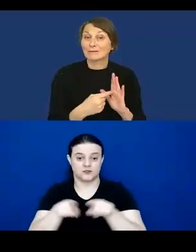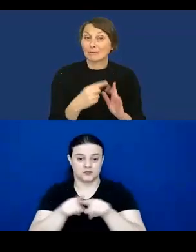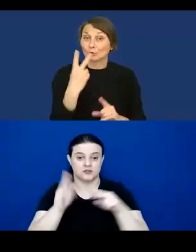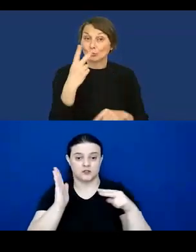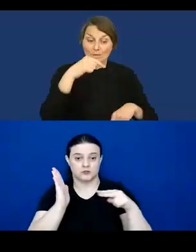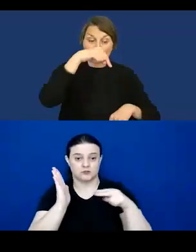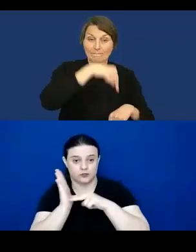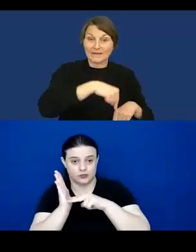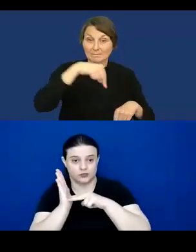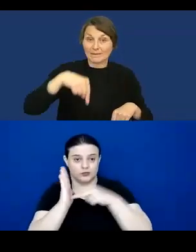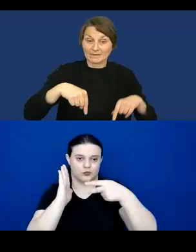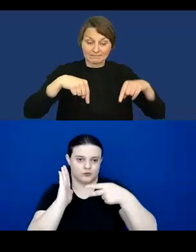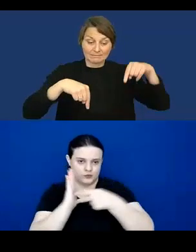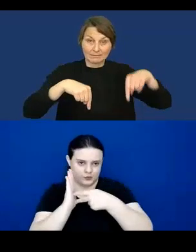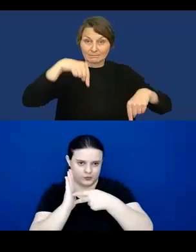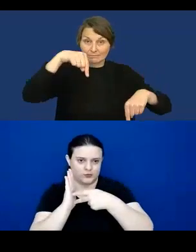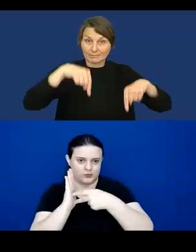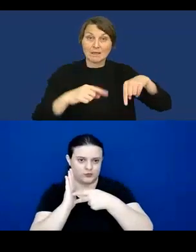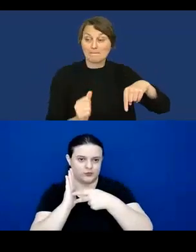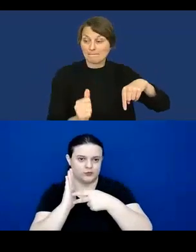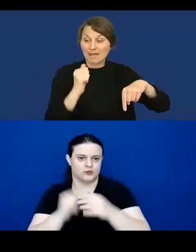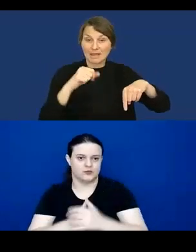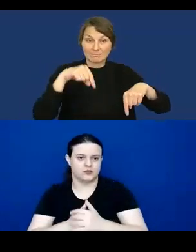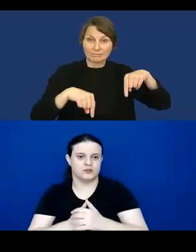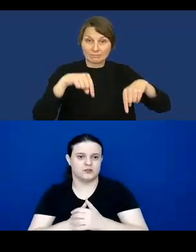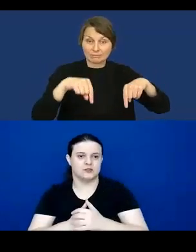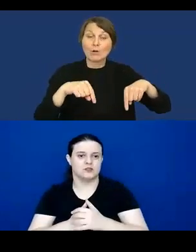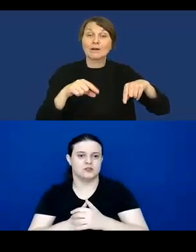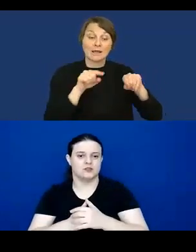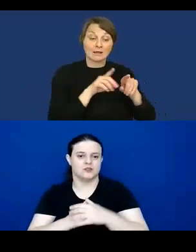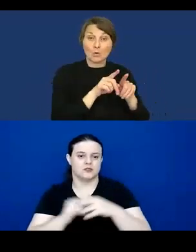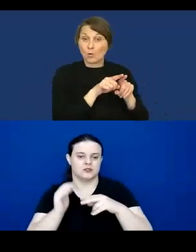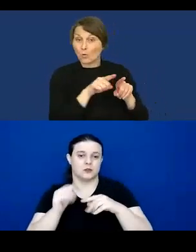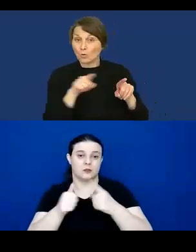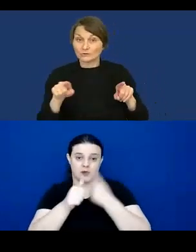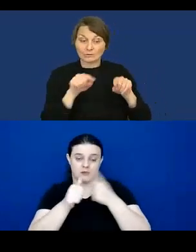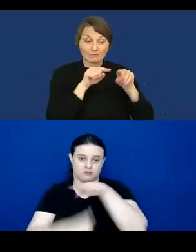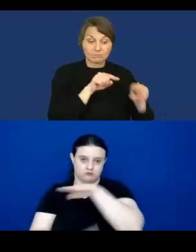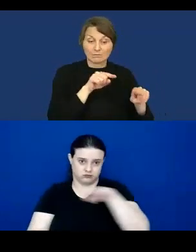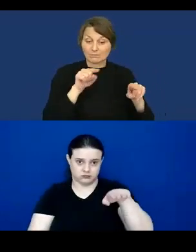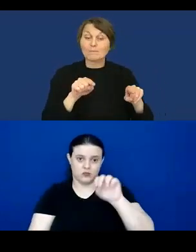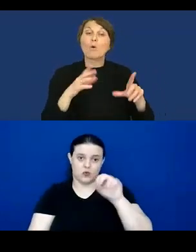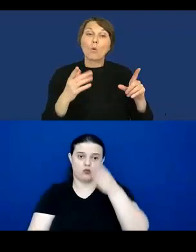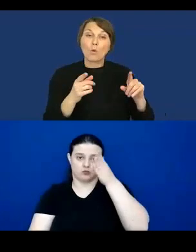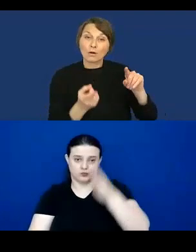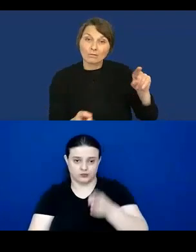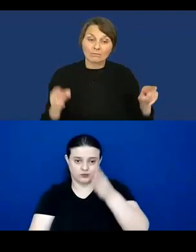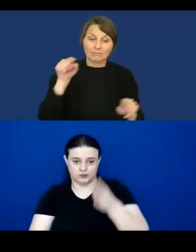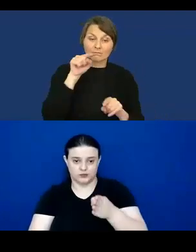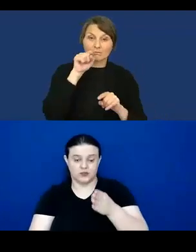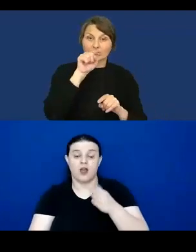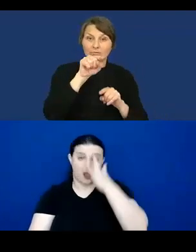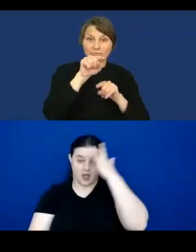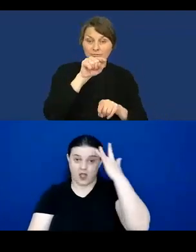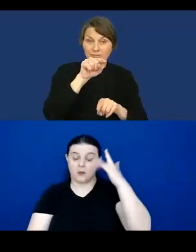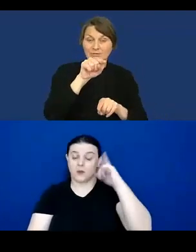pressure points on the back in horizontal direction or in vertical direction, and the participant has to decide